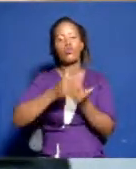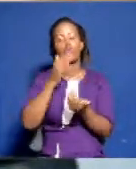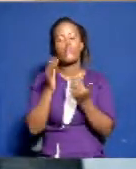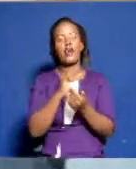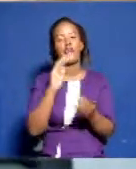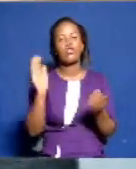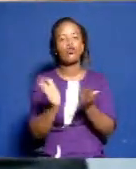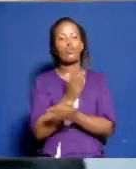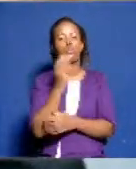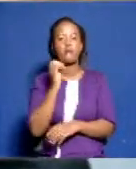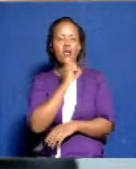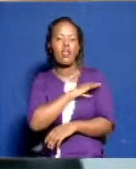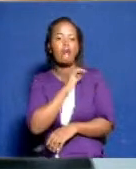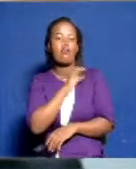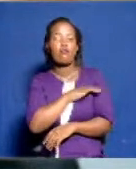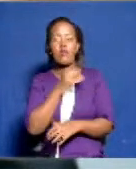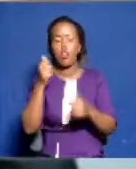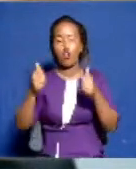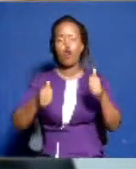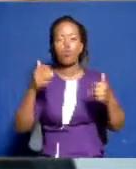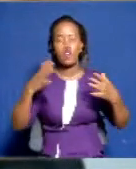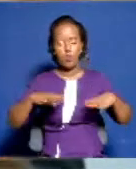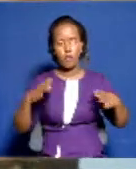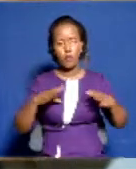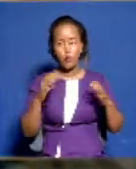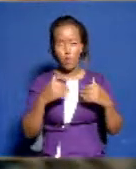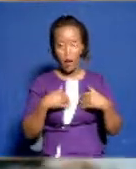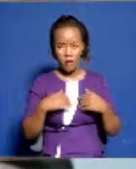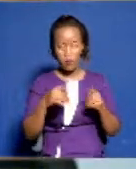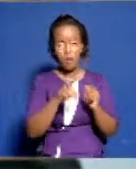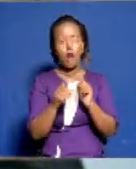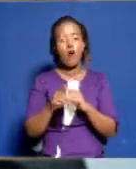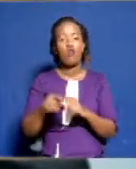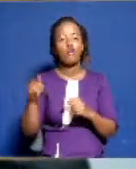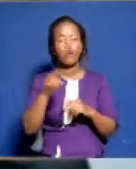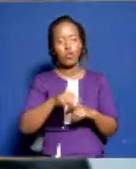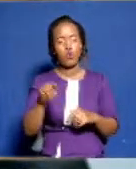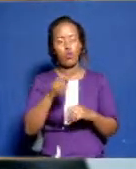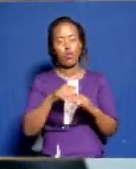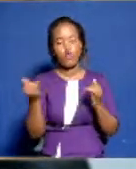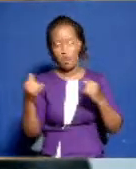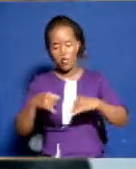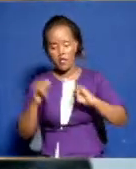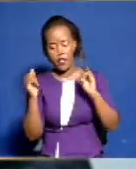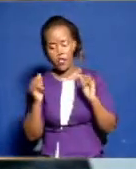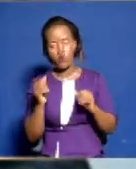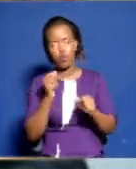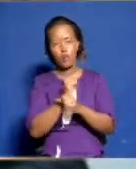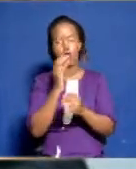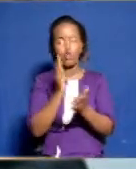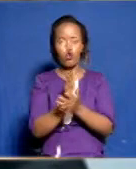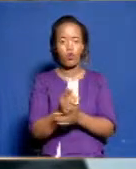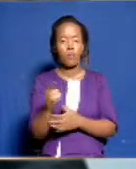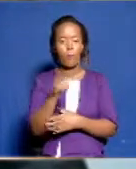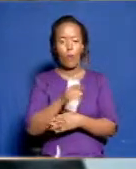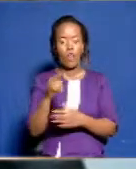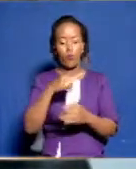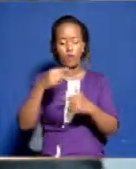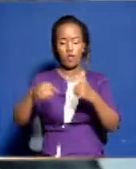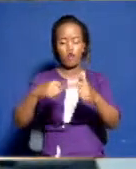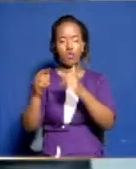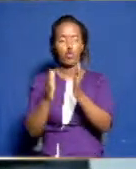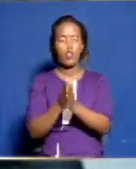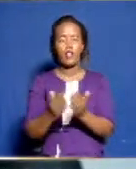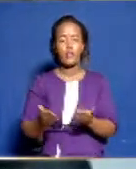or that risk that people have in mind. And we are taking advantage of that particular aspect to be able to provide